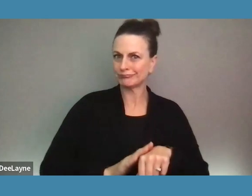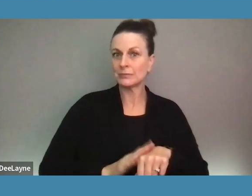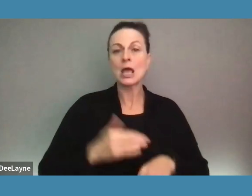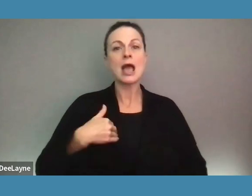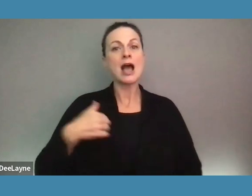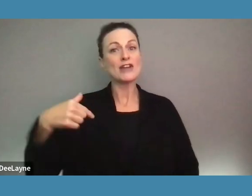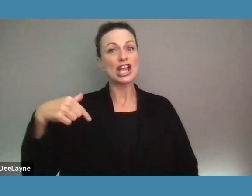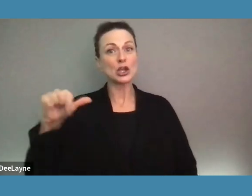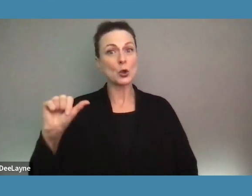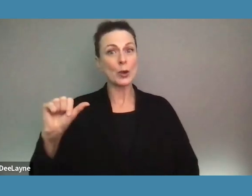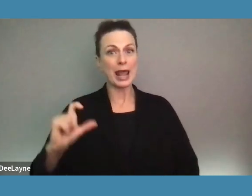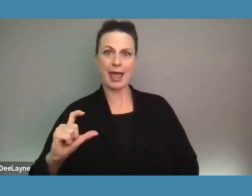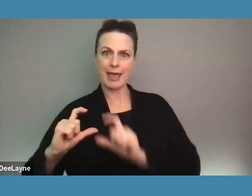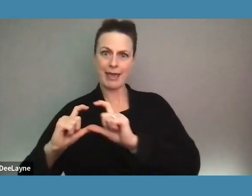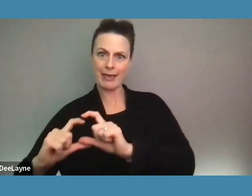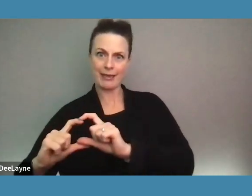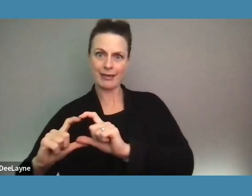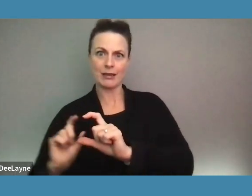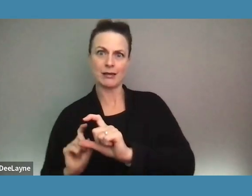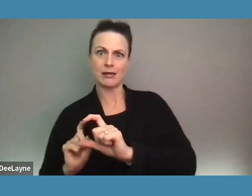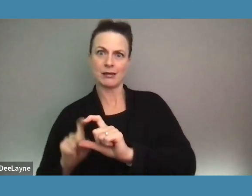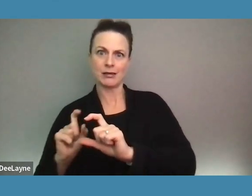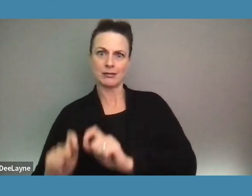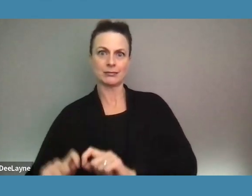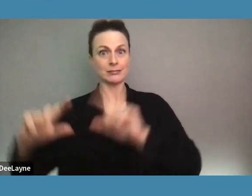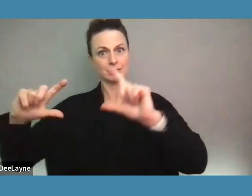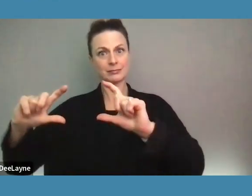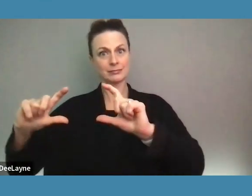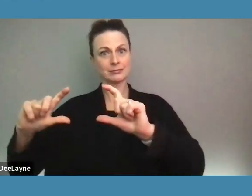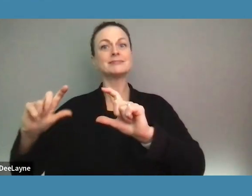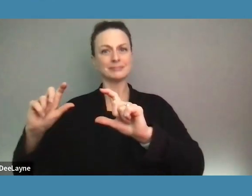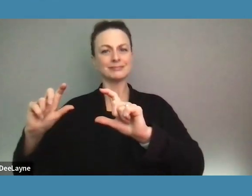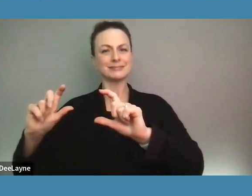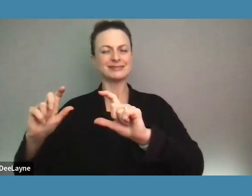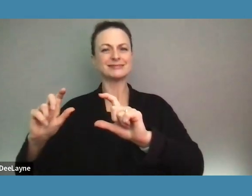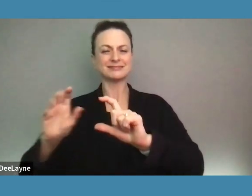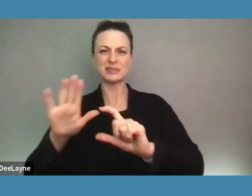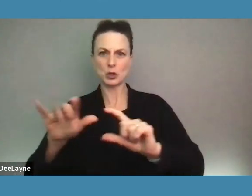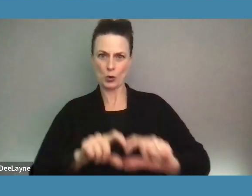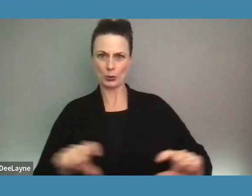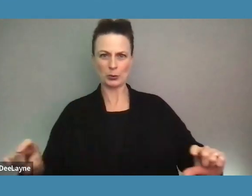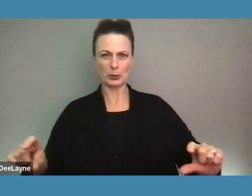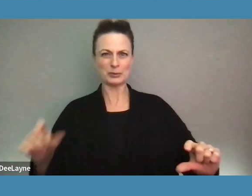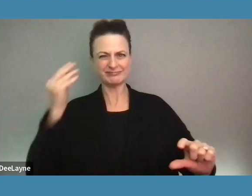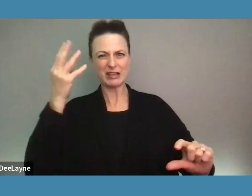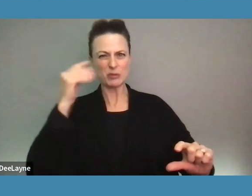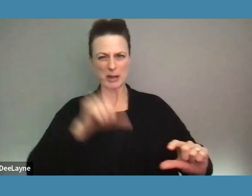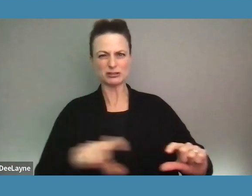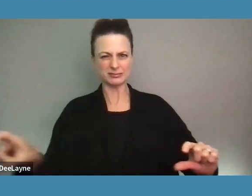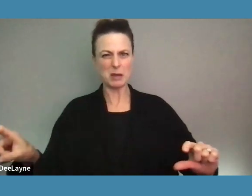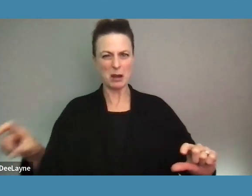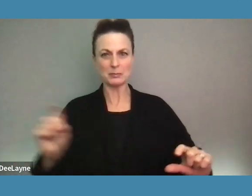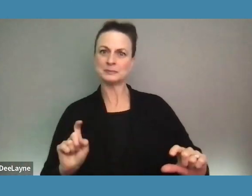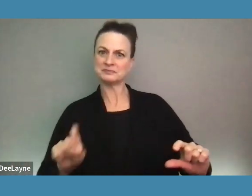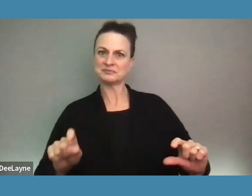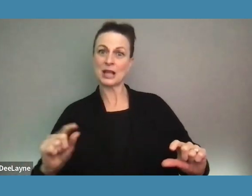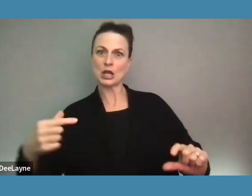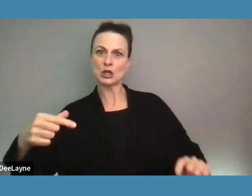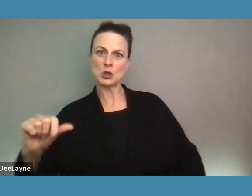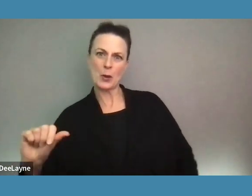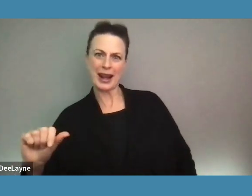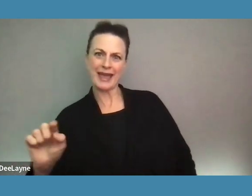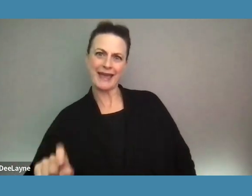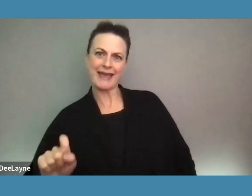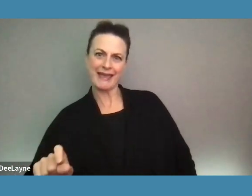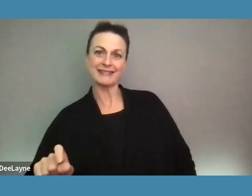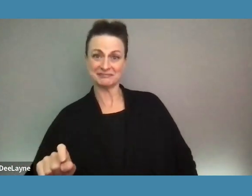Q&A button provided on your Zoom little info bar, located typically at the bottom of